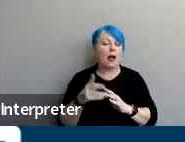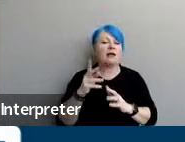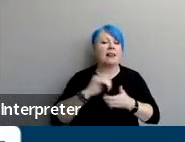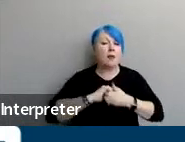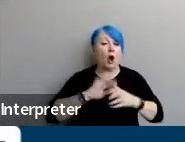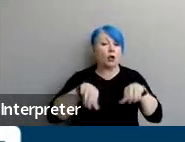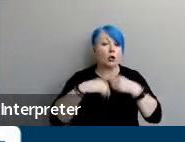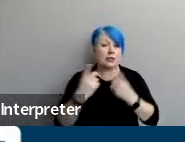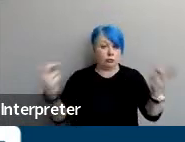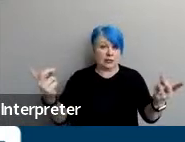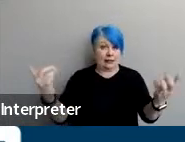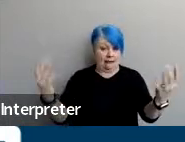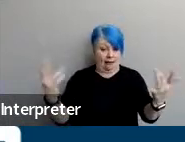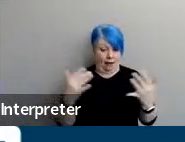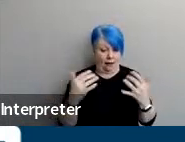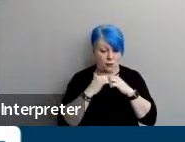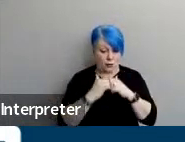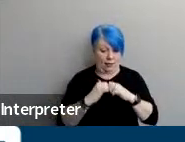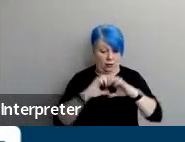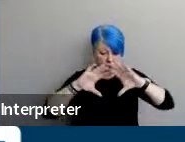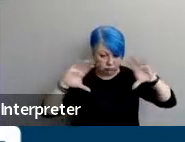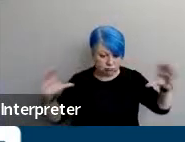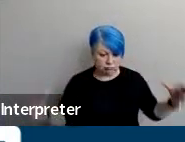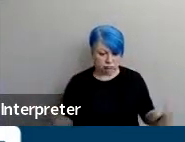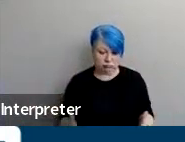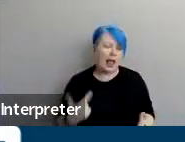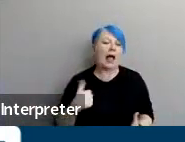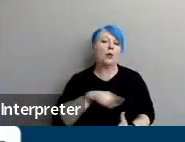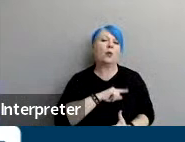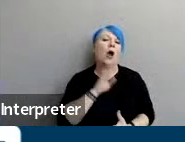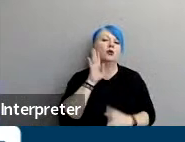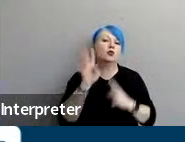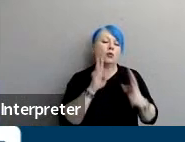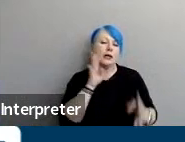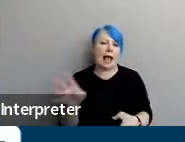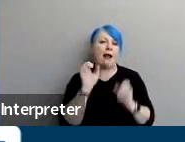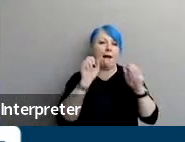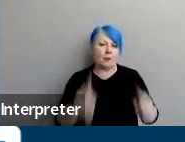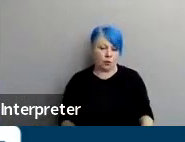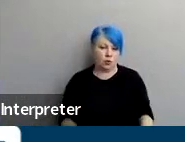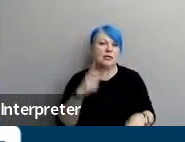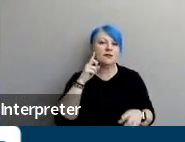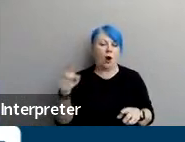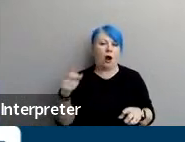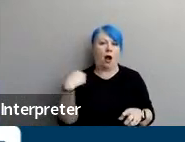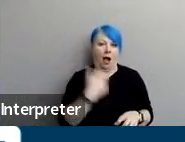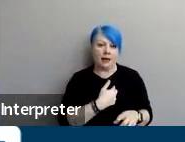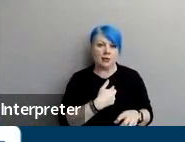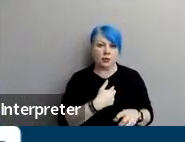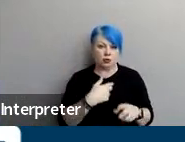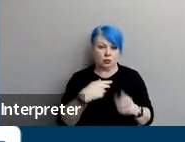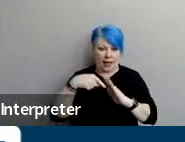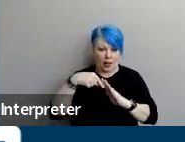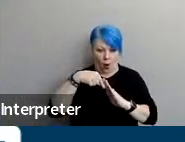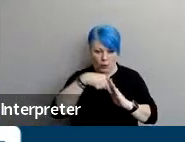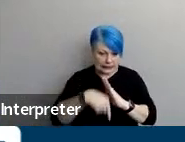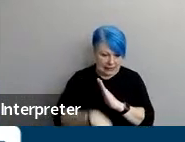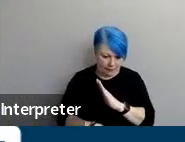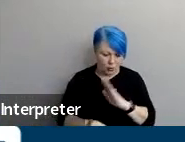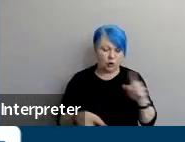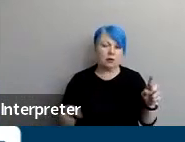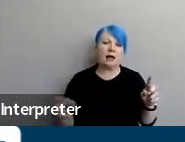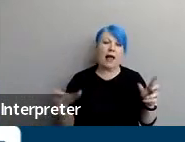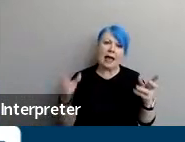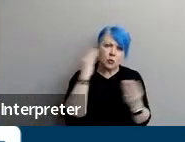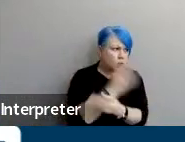time having those breakout sessions and opportunities for them to dig deeper. For us to give an overview, here are some things that are being used in